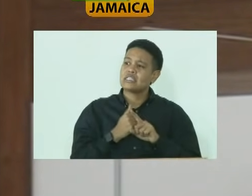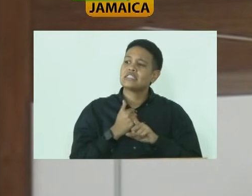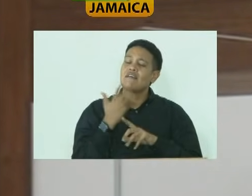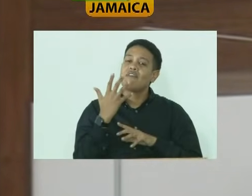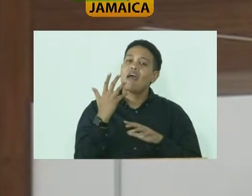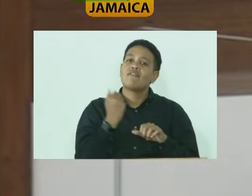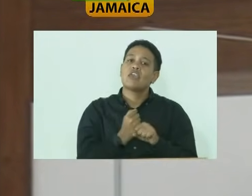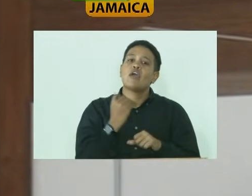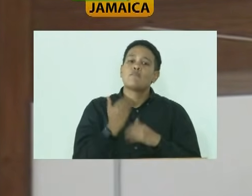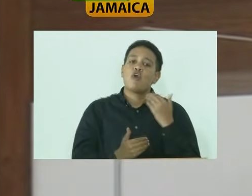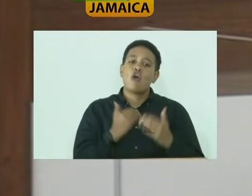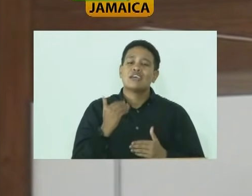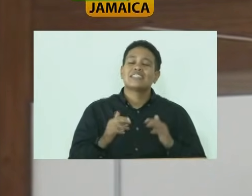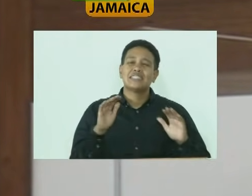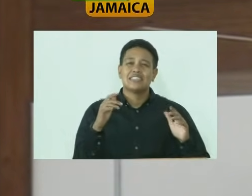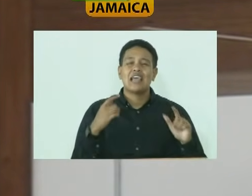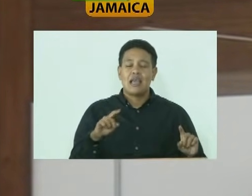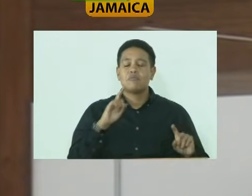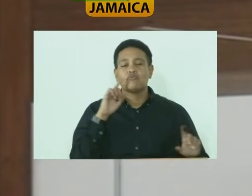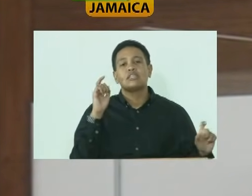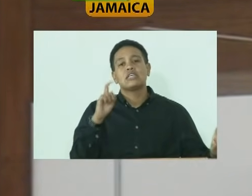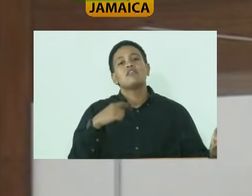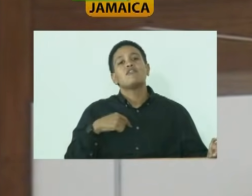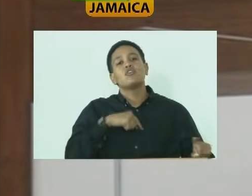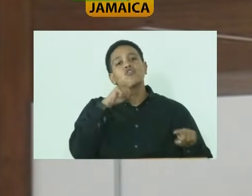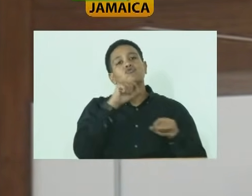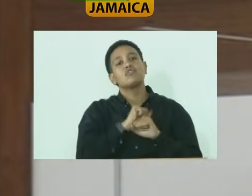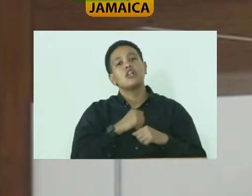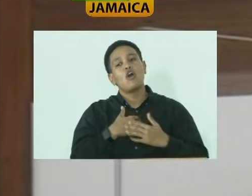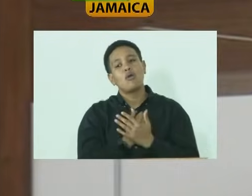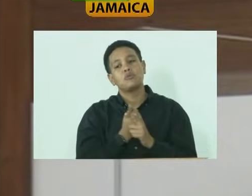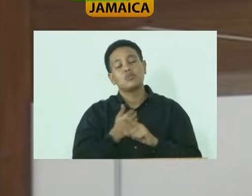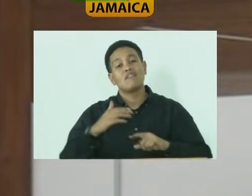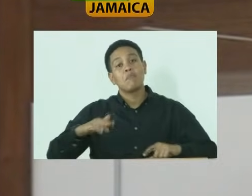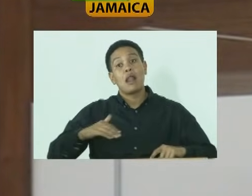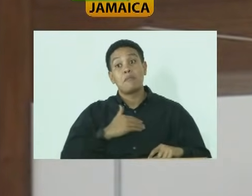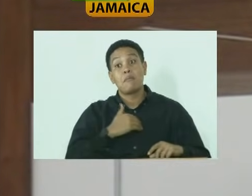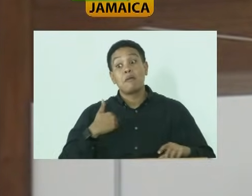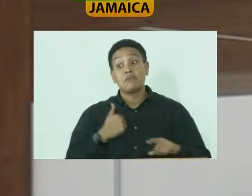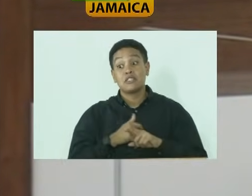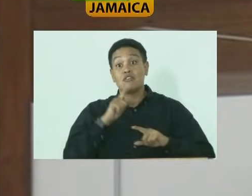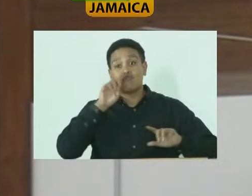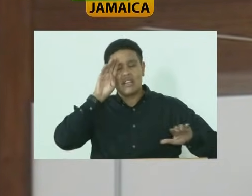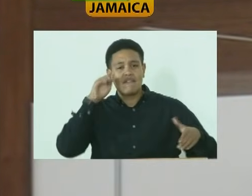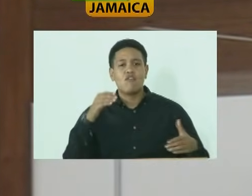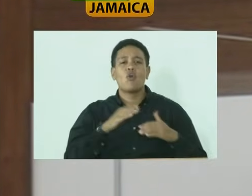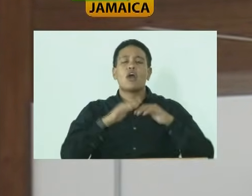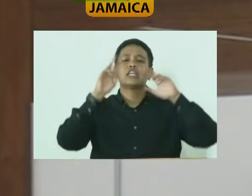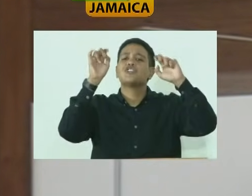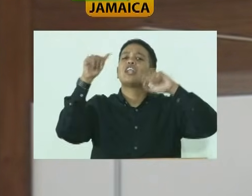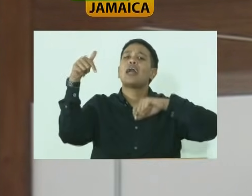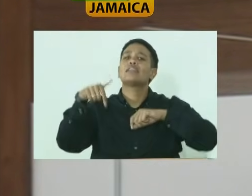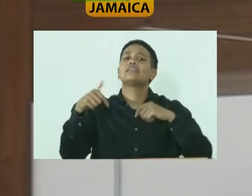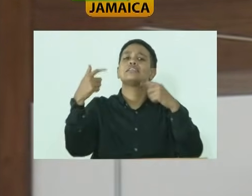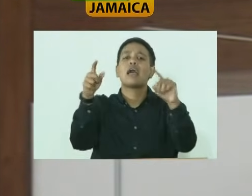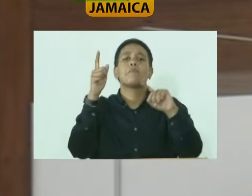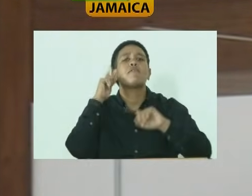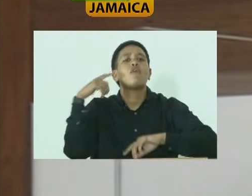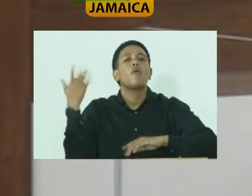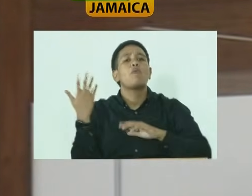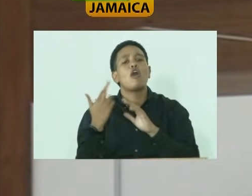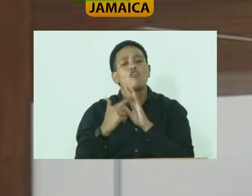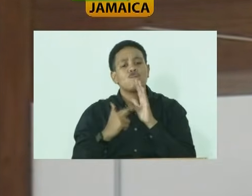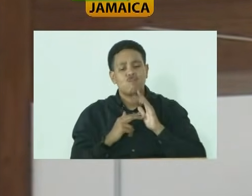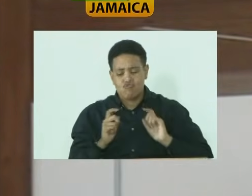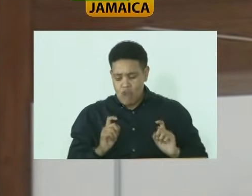5-year process, and it affords us an opportunity as parliamentarians to address issues such as this one from a